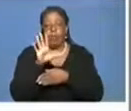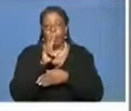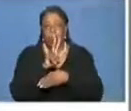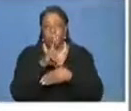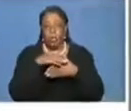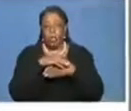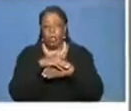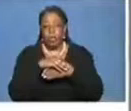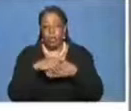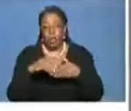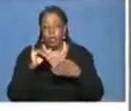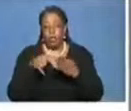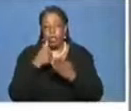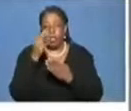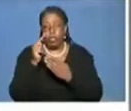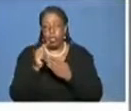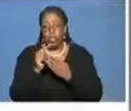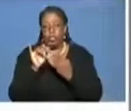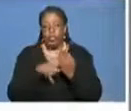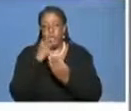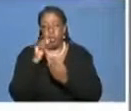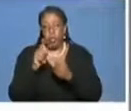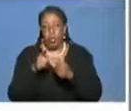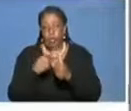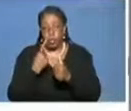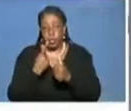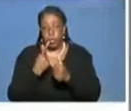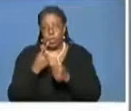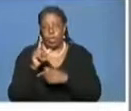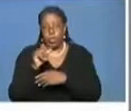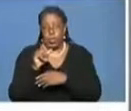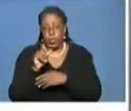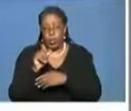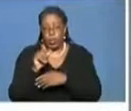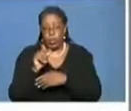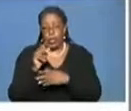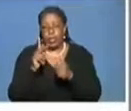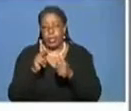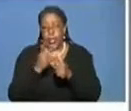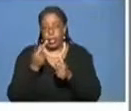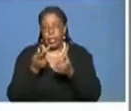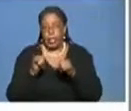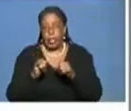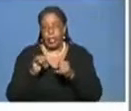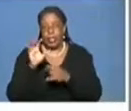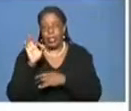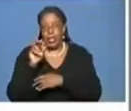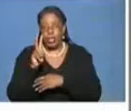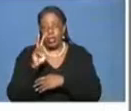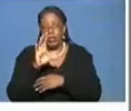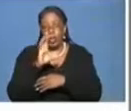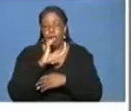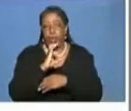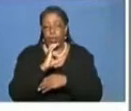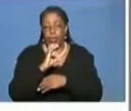$2,552.38 between January 1st and December 31st, 2020, and in the second instance,